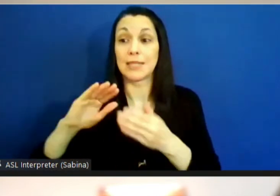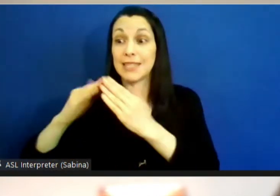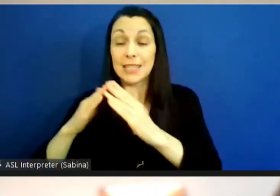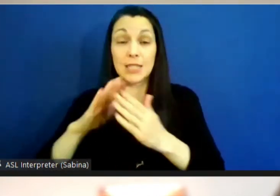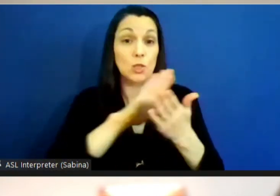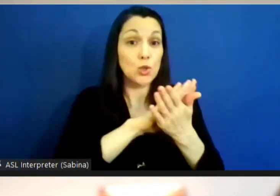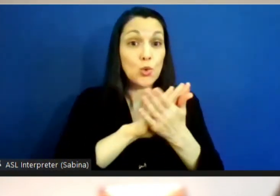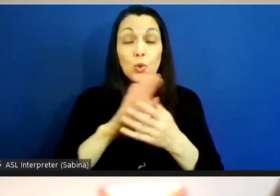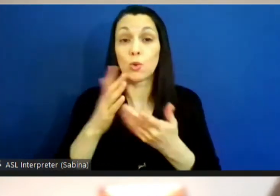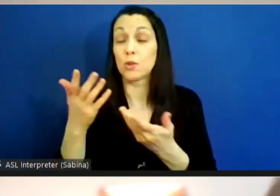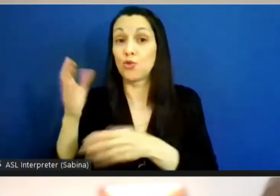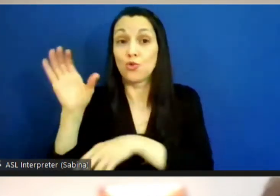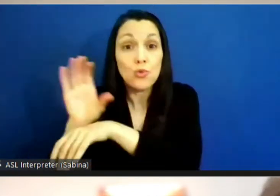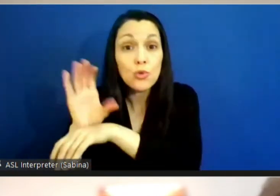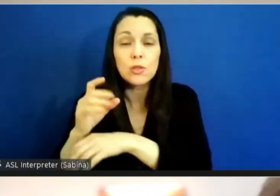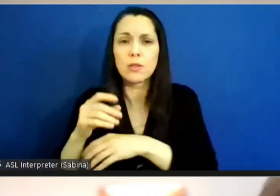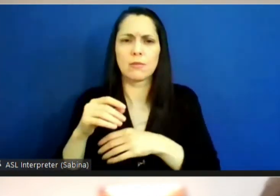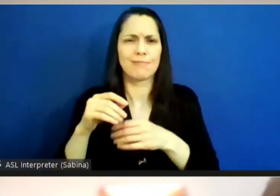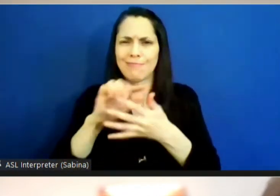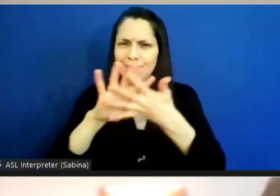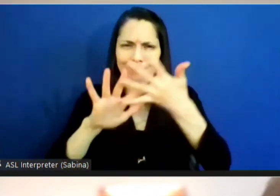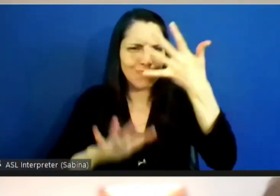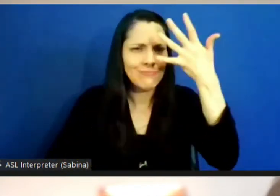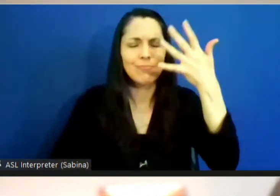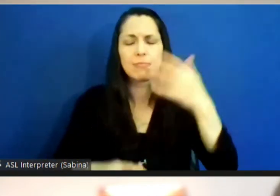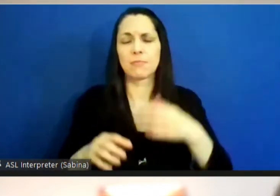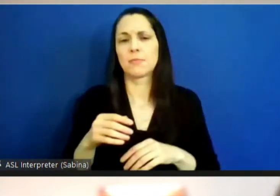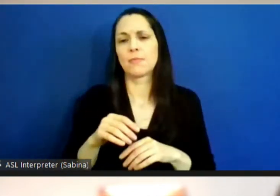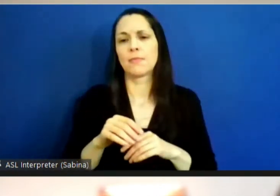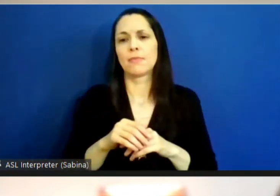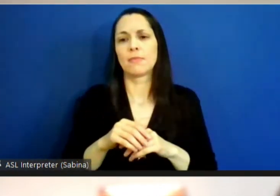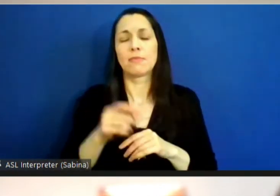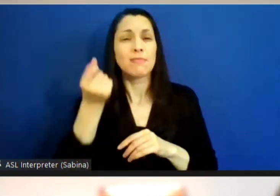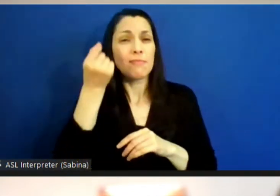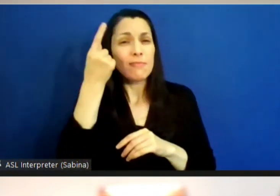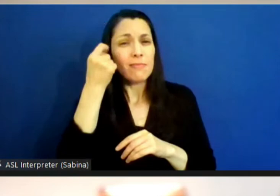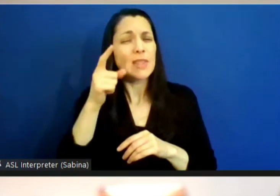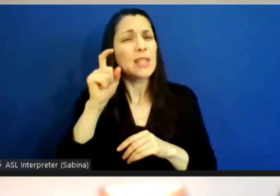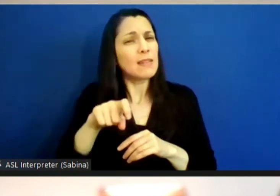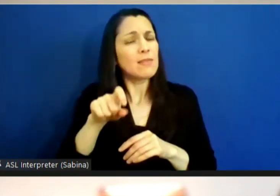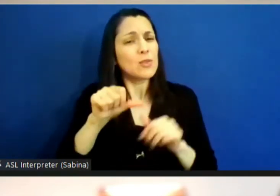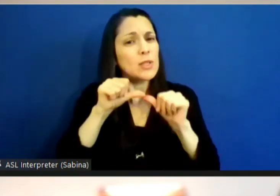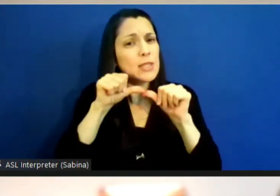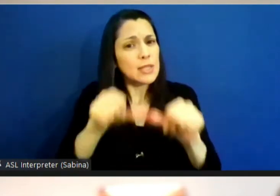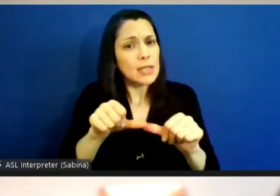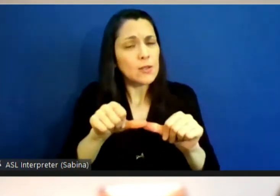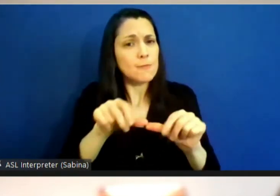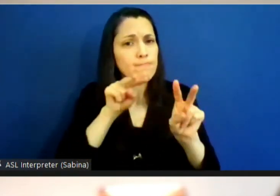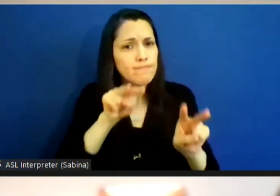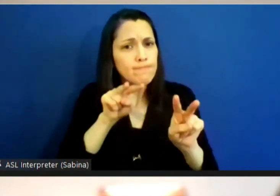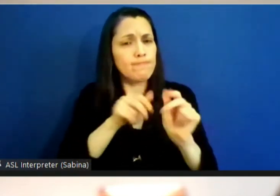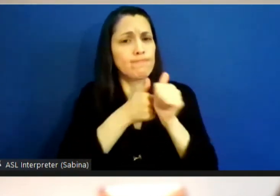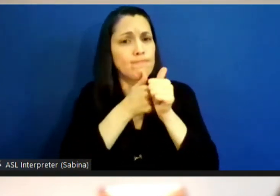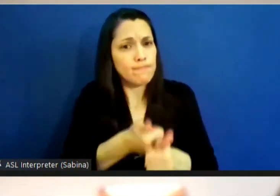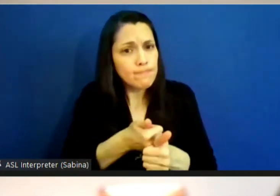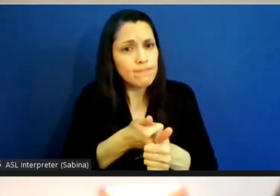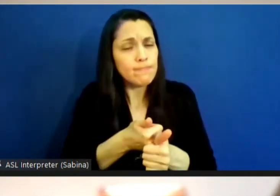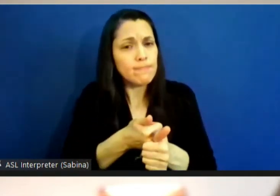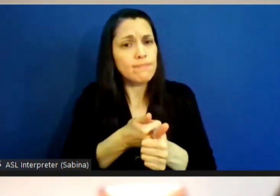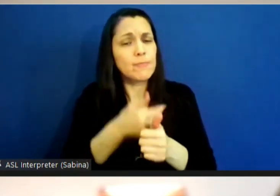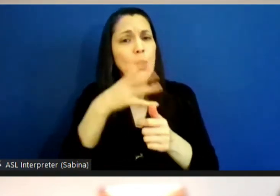many, many others. At the same time, we must continue to be vigilant and follow the remaining guidance to prevent more